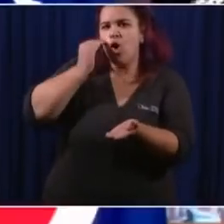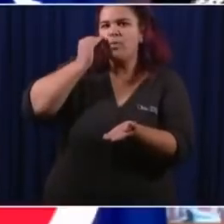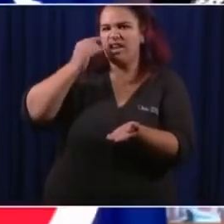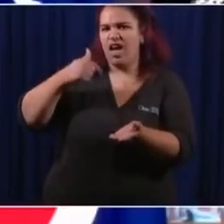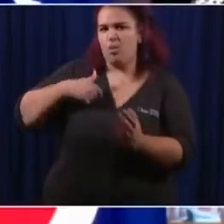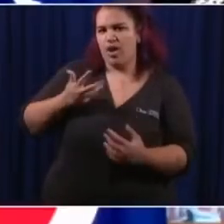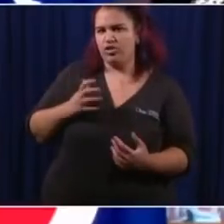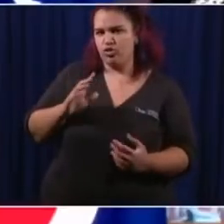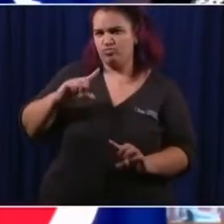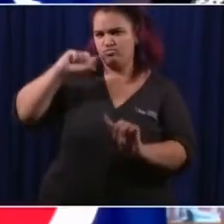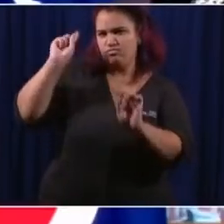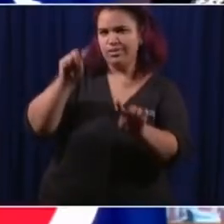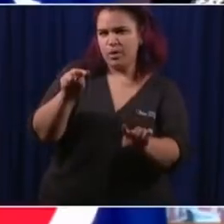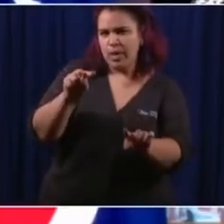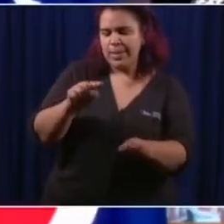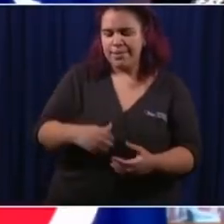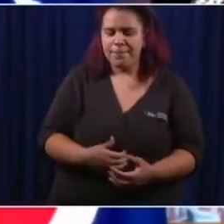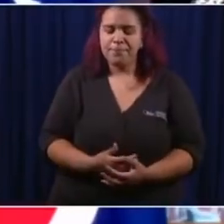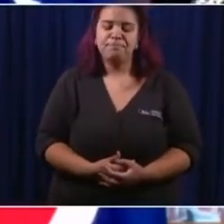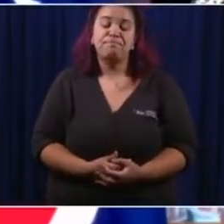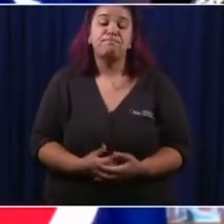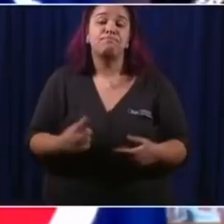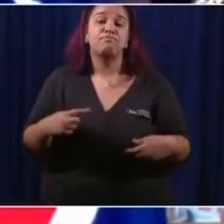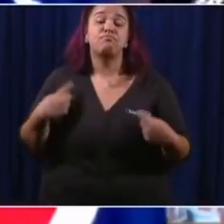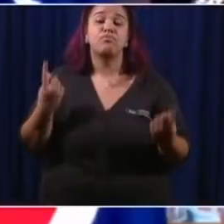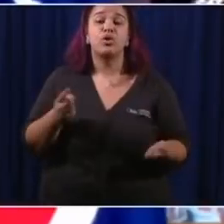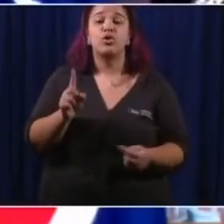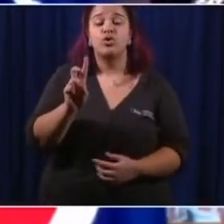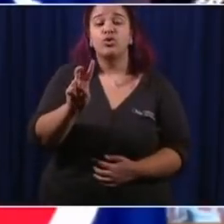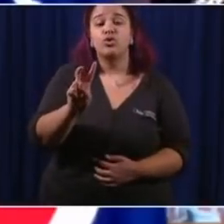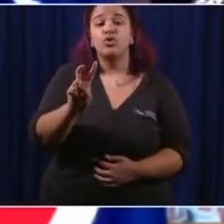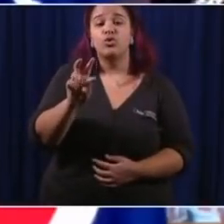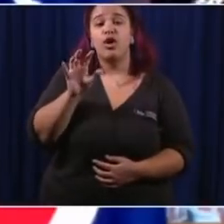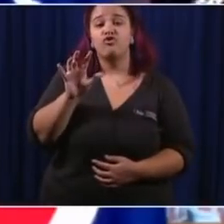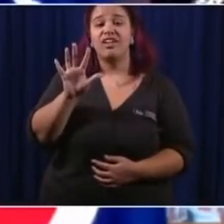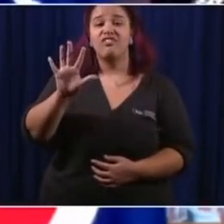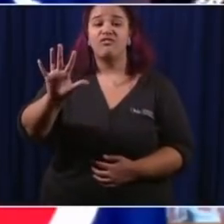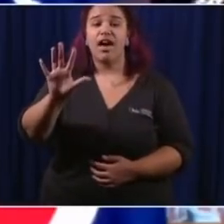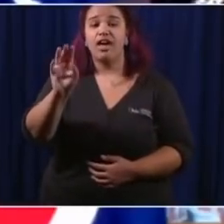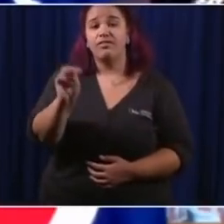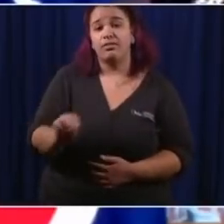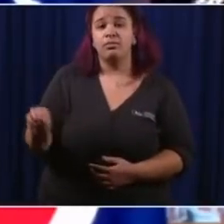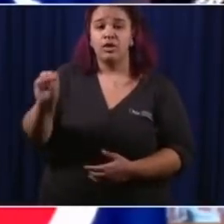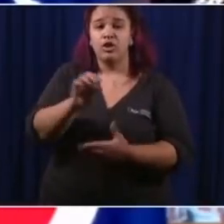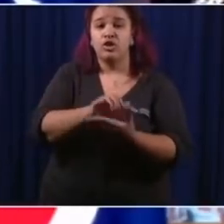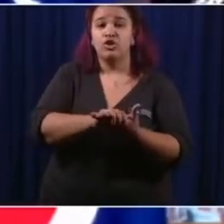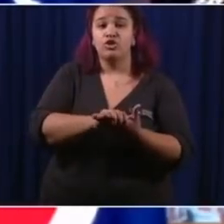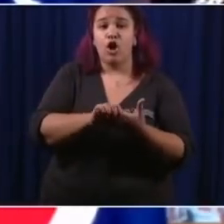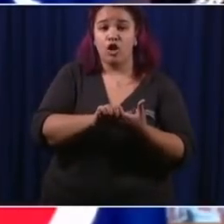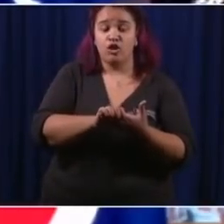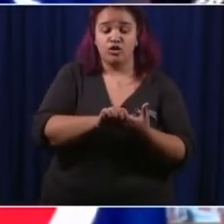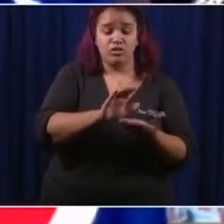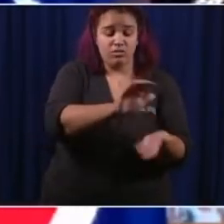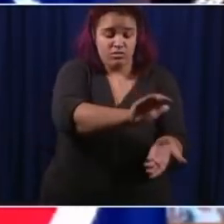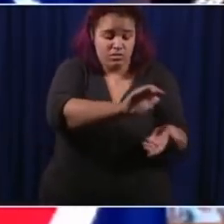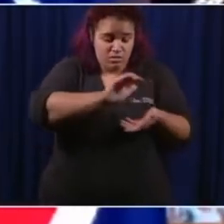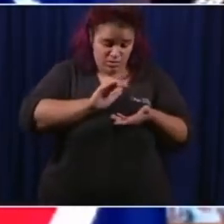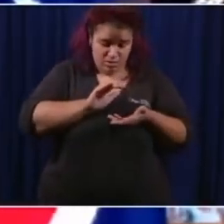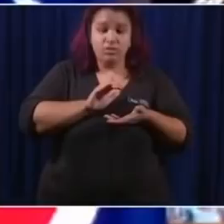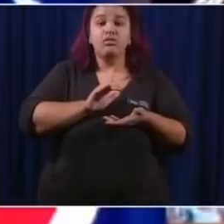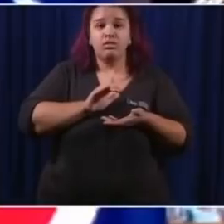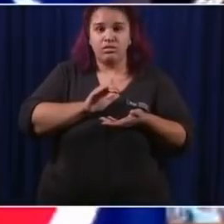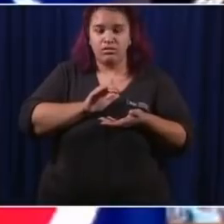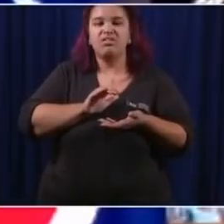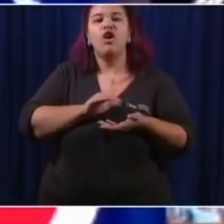So far, there have been $205 million that are appropriated to long-term care facilities,